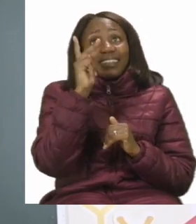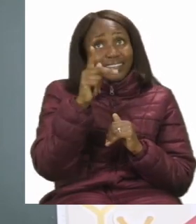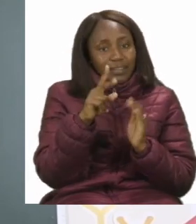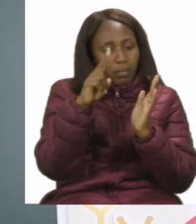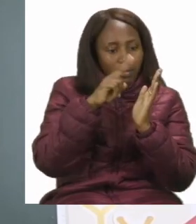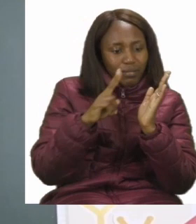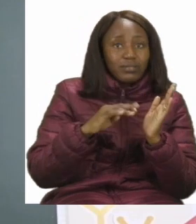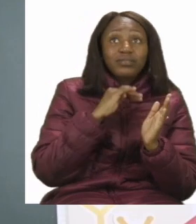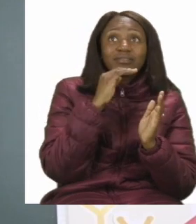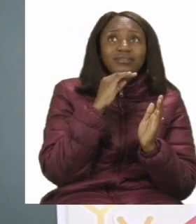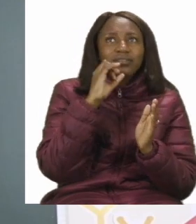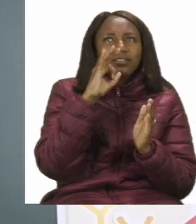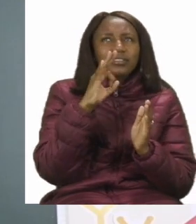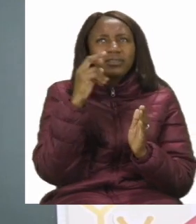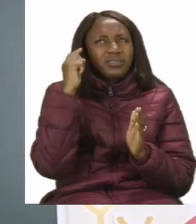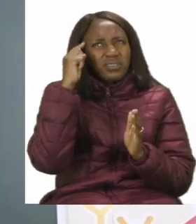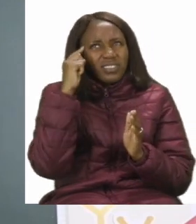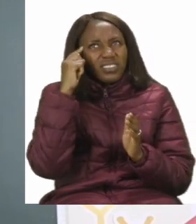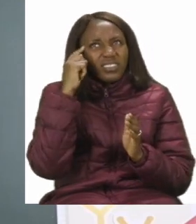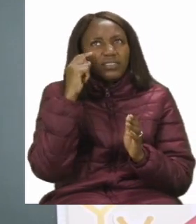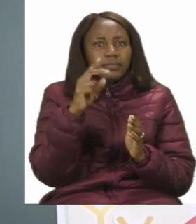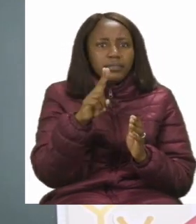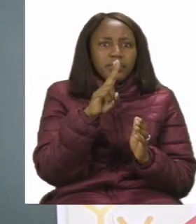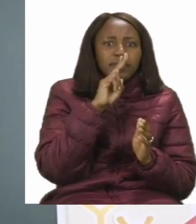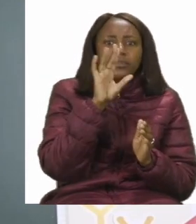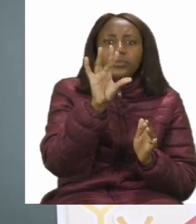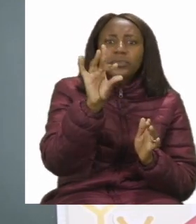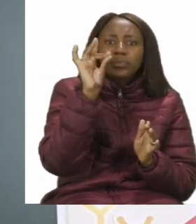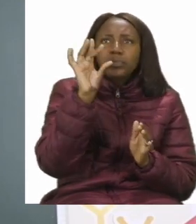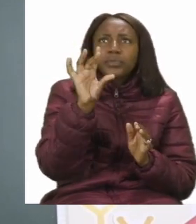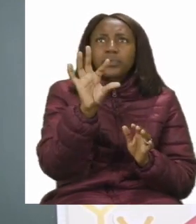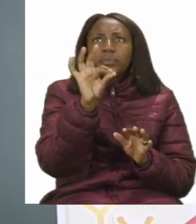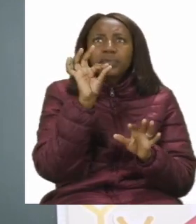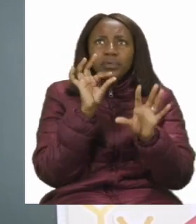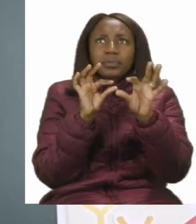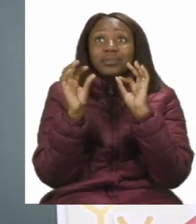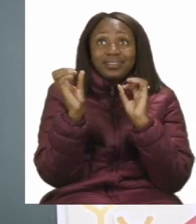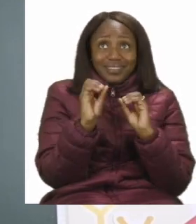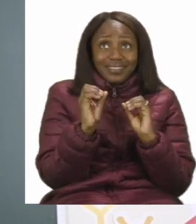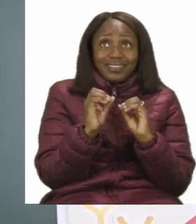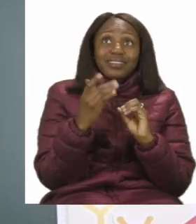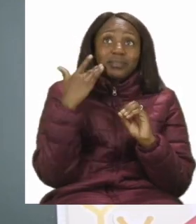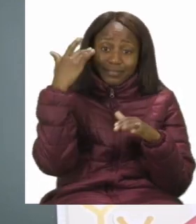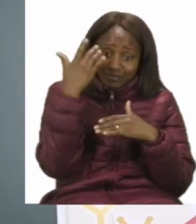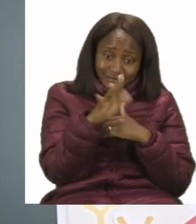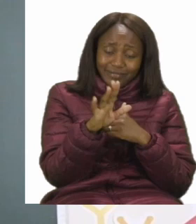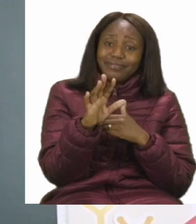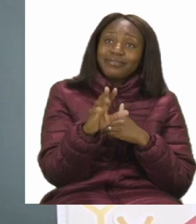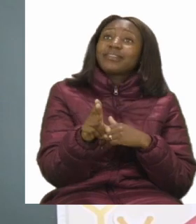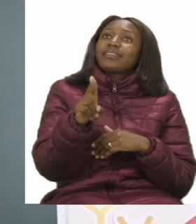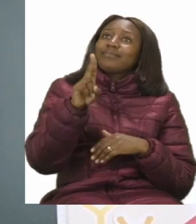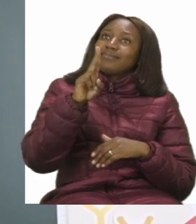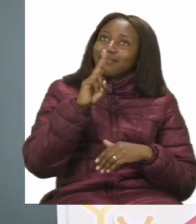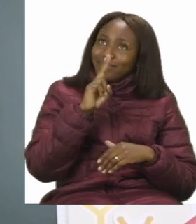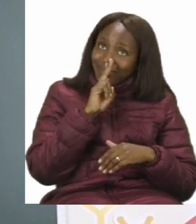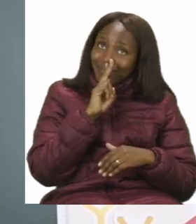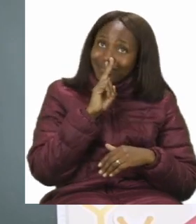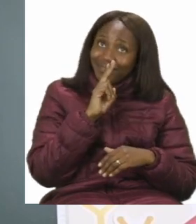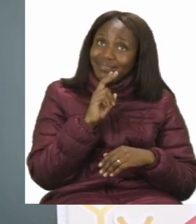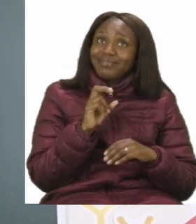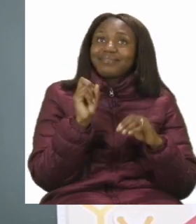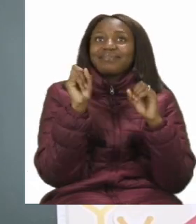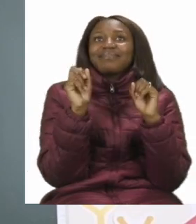more time if you think it's necessary, and go ahead and answer all the questions about this